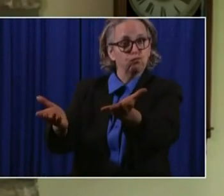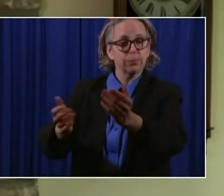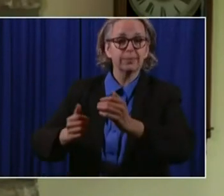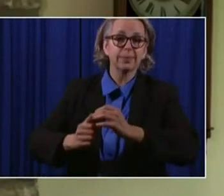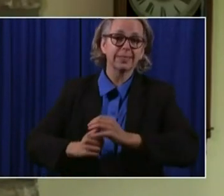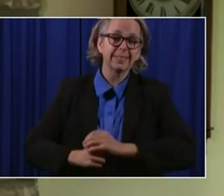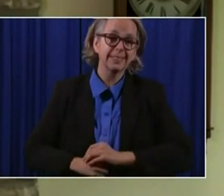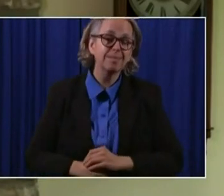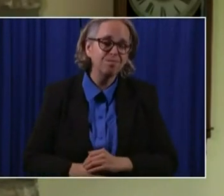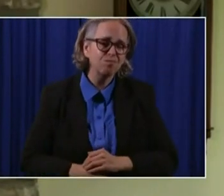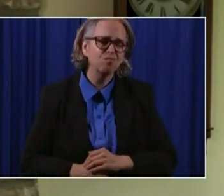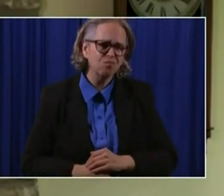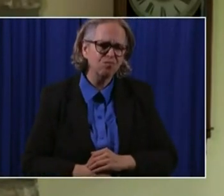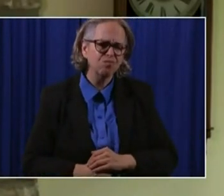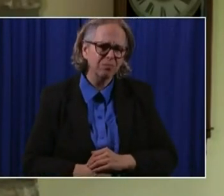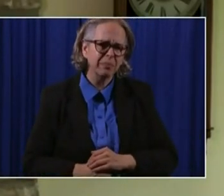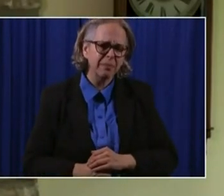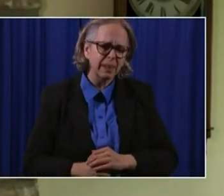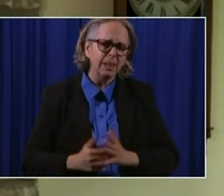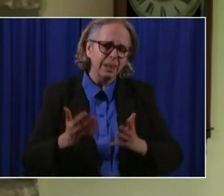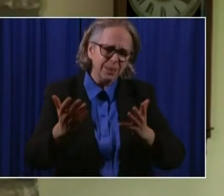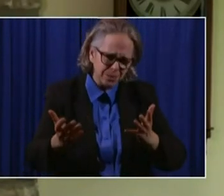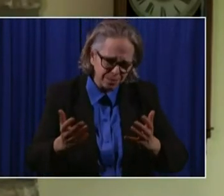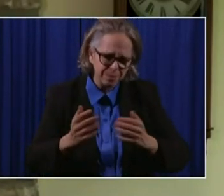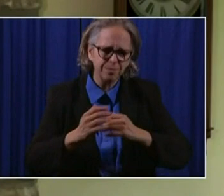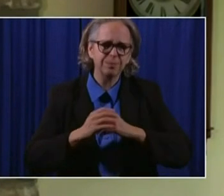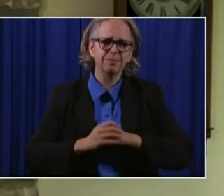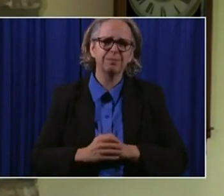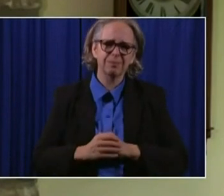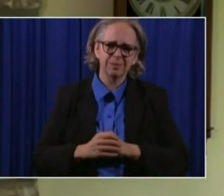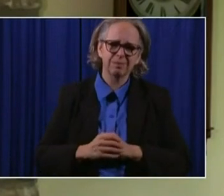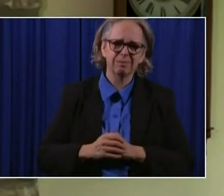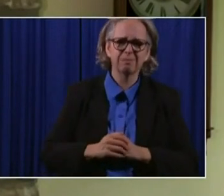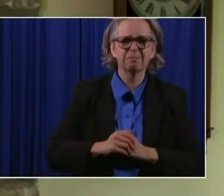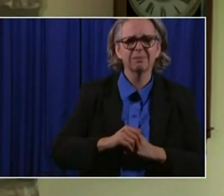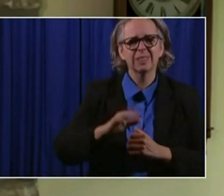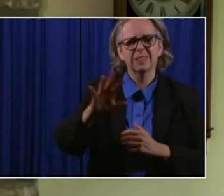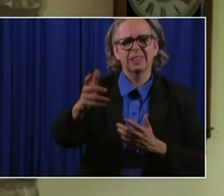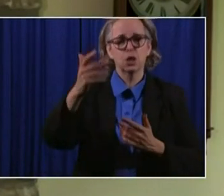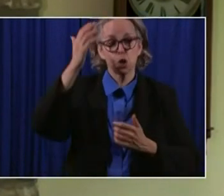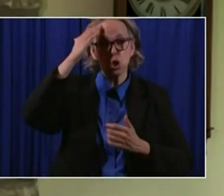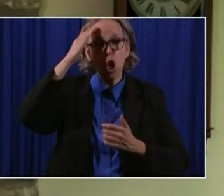Under our orders, let me talk for a moment about spectators.